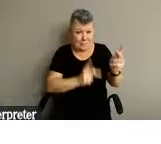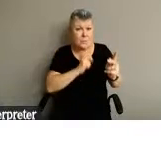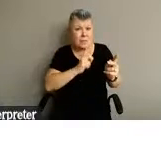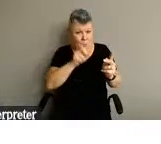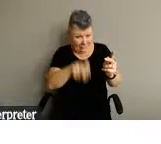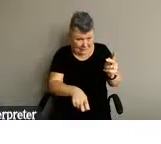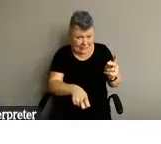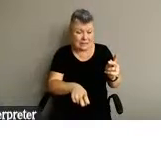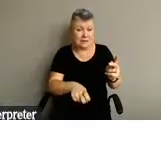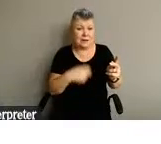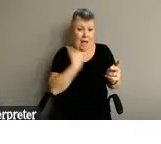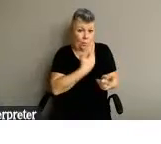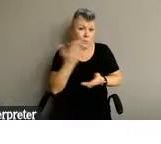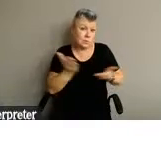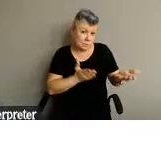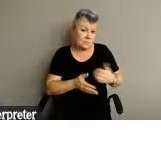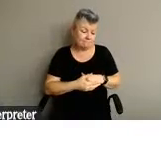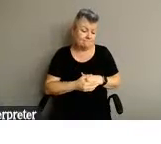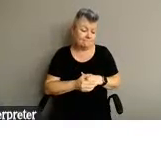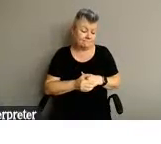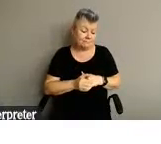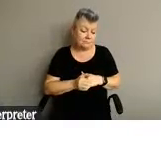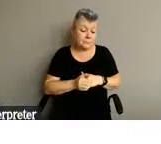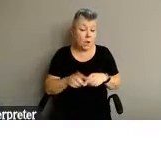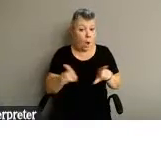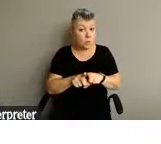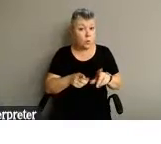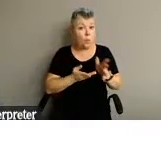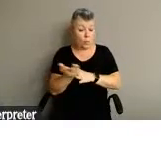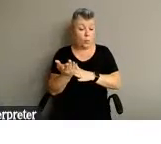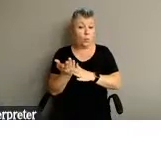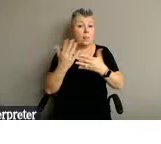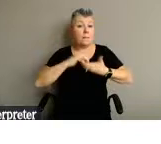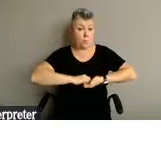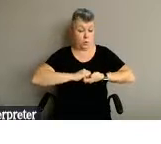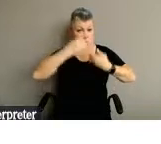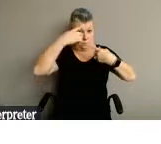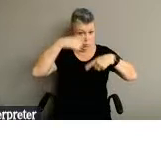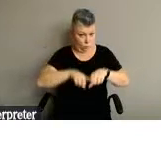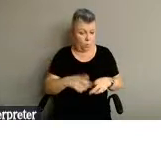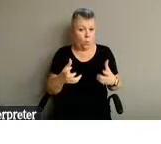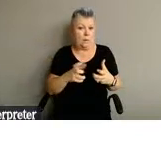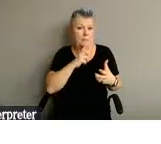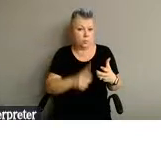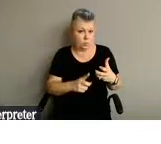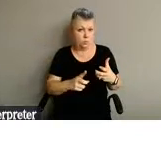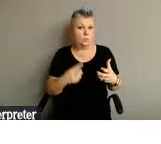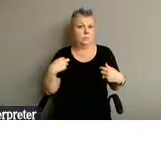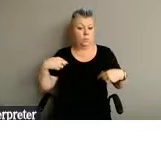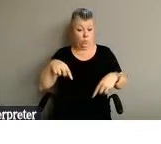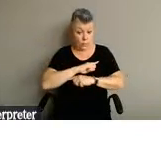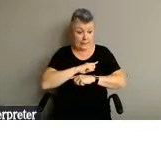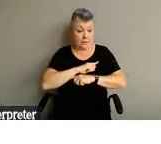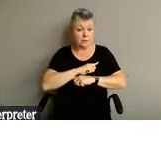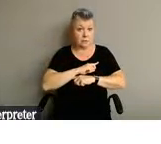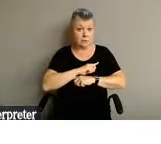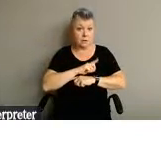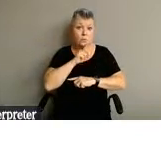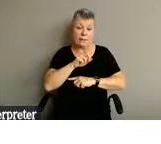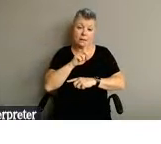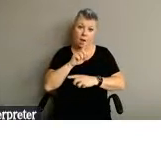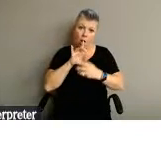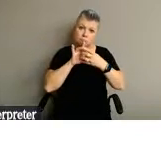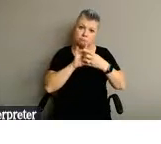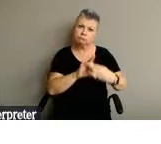of receiving those services. We also, through our partnership agreement, we want to ensure that we really